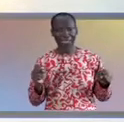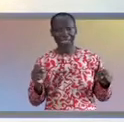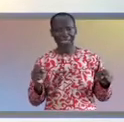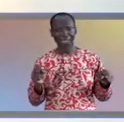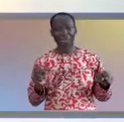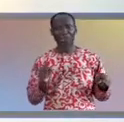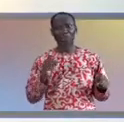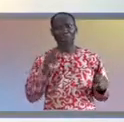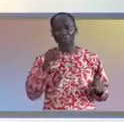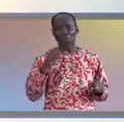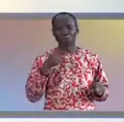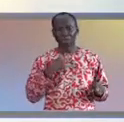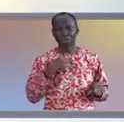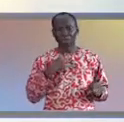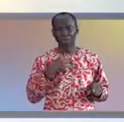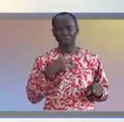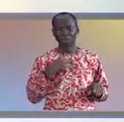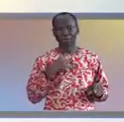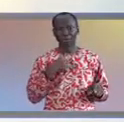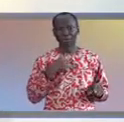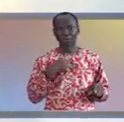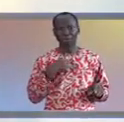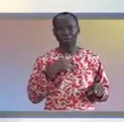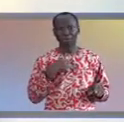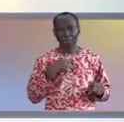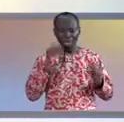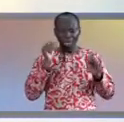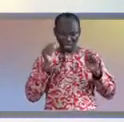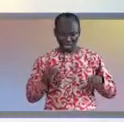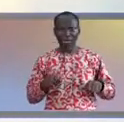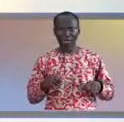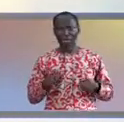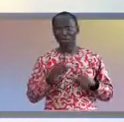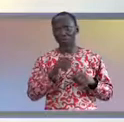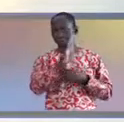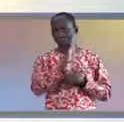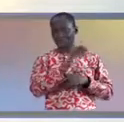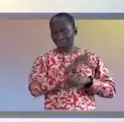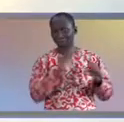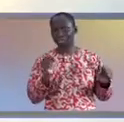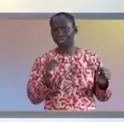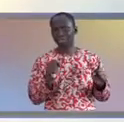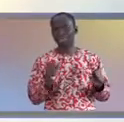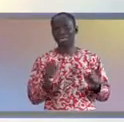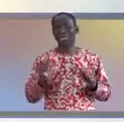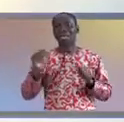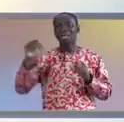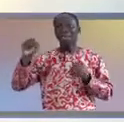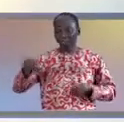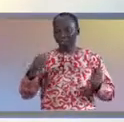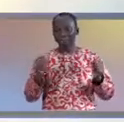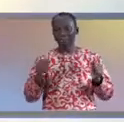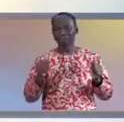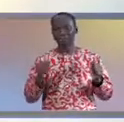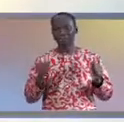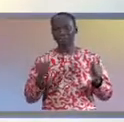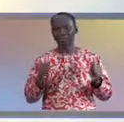se yenya yema ema yeba onyankopon mu no esubo ena